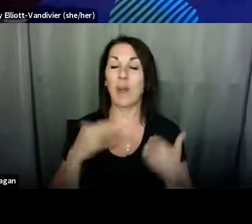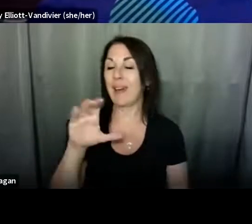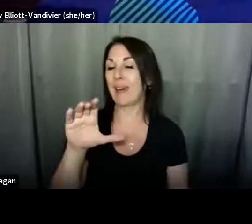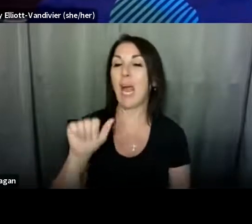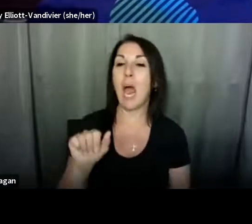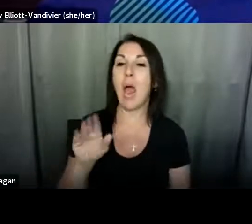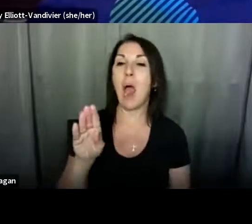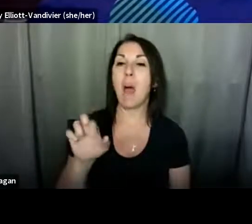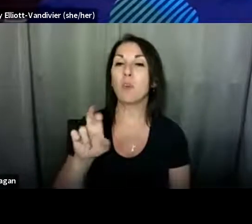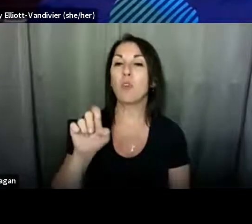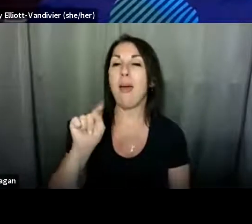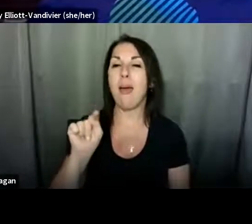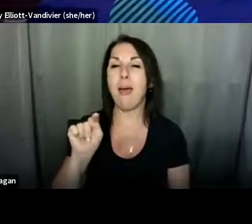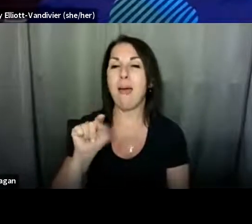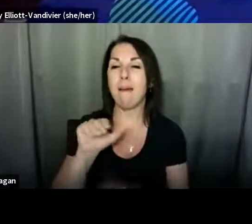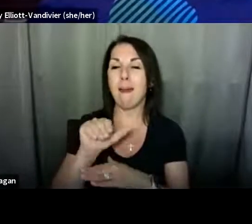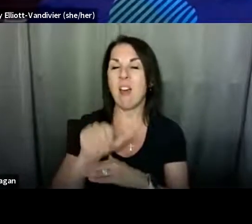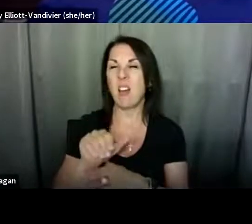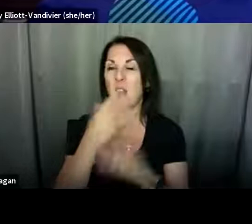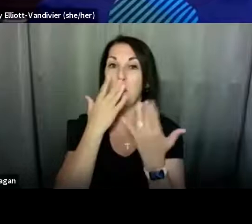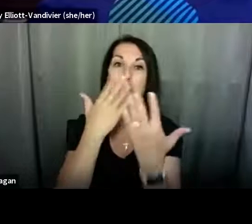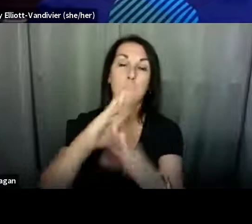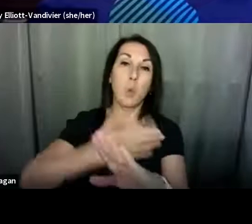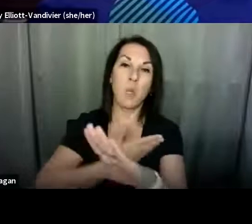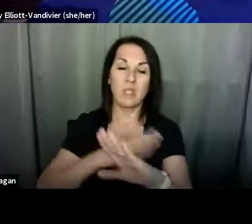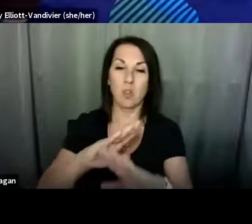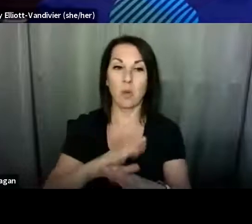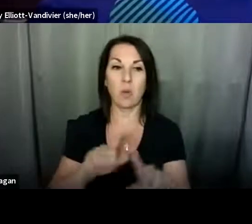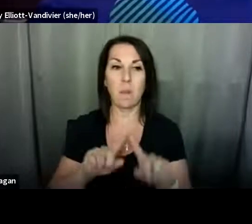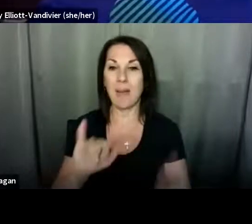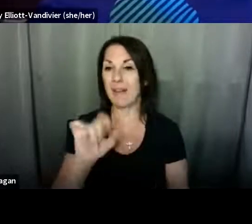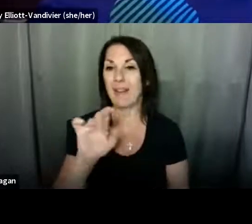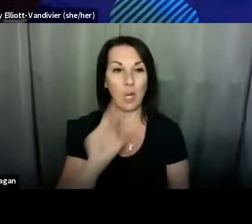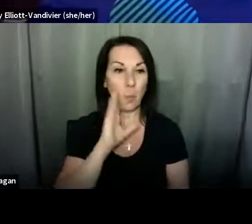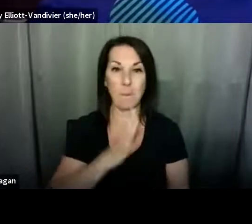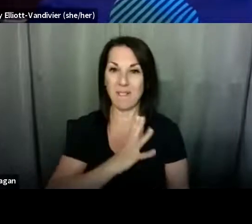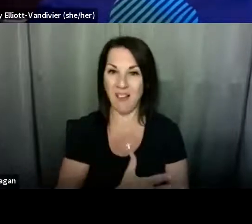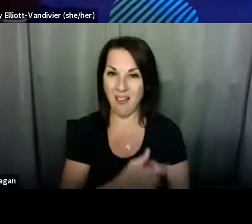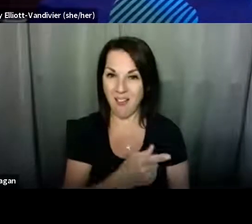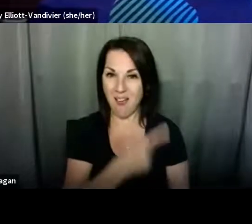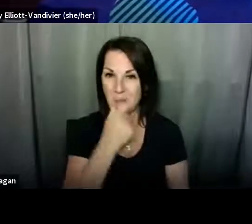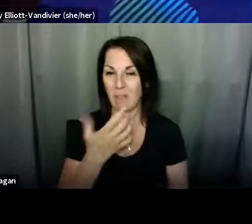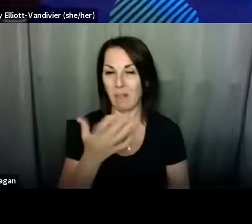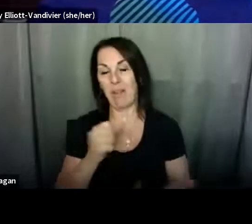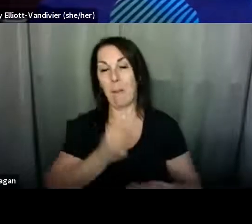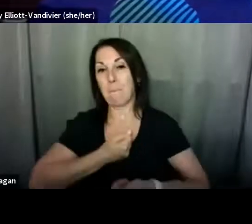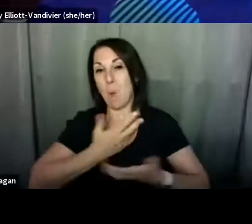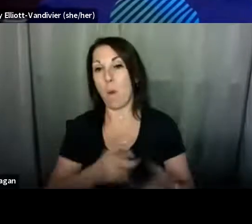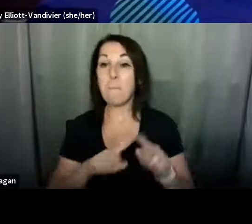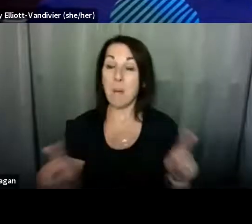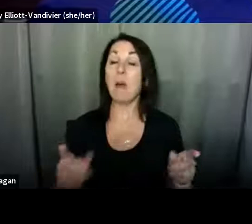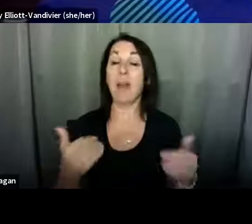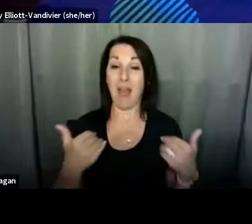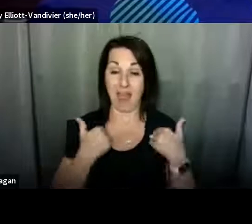seems like, I'm a visual artist, but the poet, Ian, you'd be fine on that, yeah? But, you know, what we did was we put